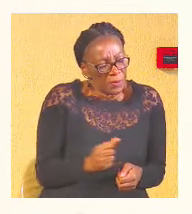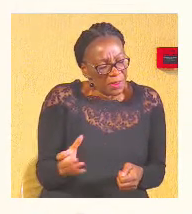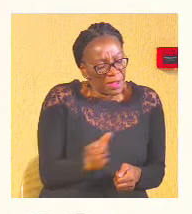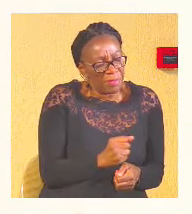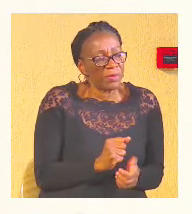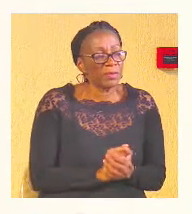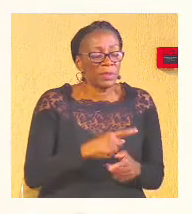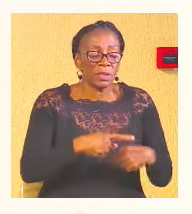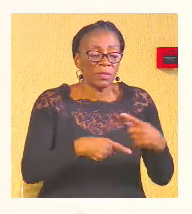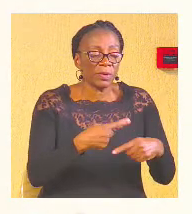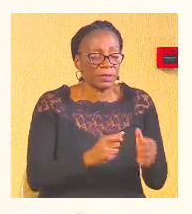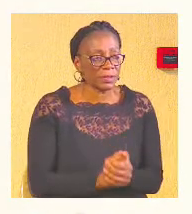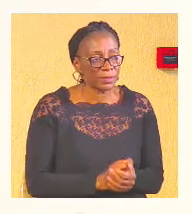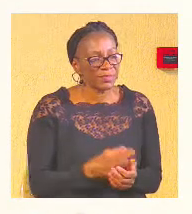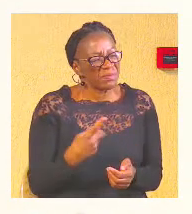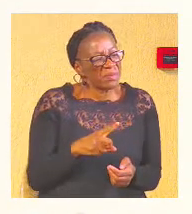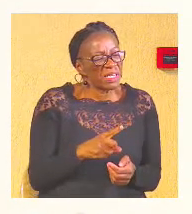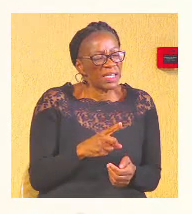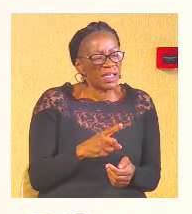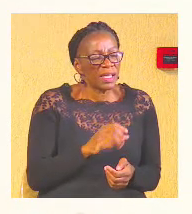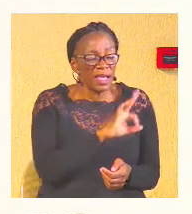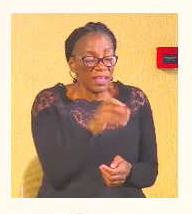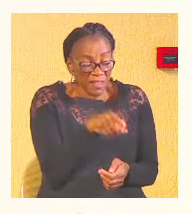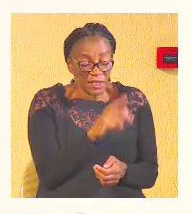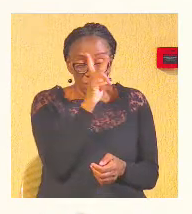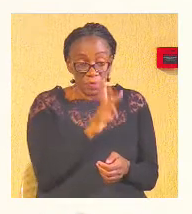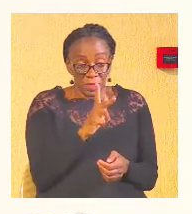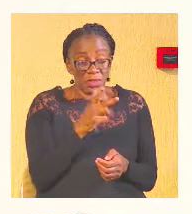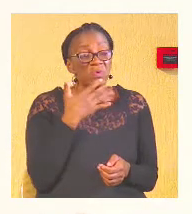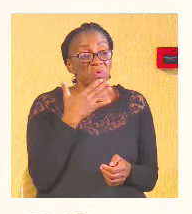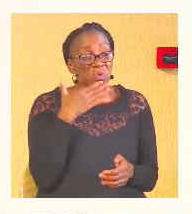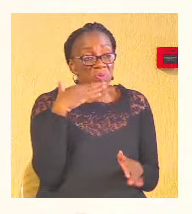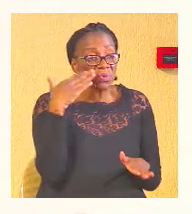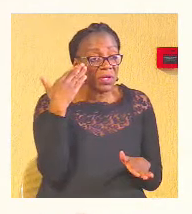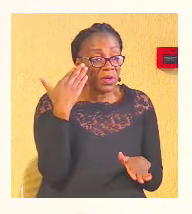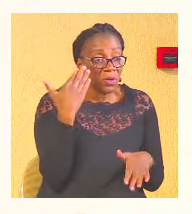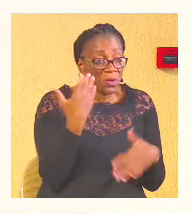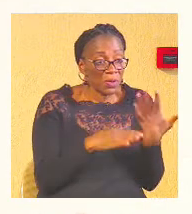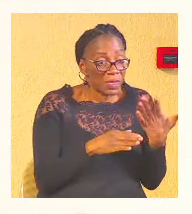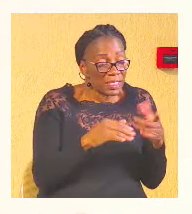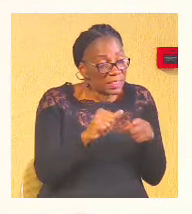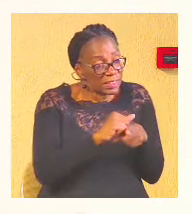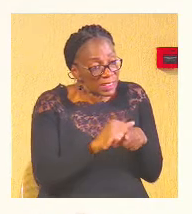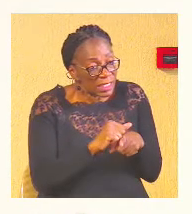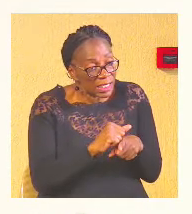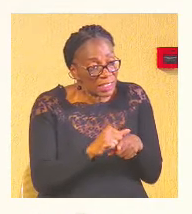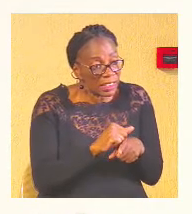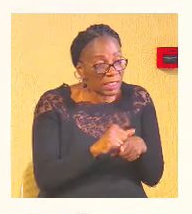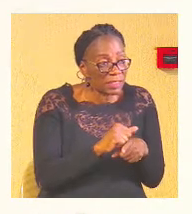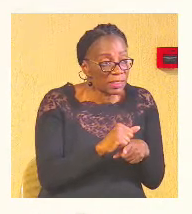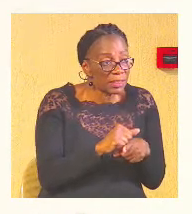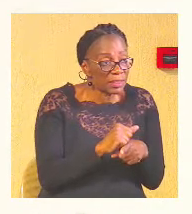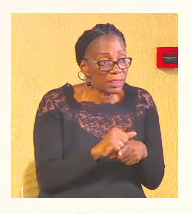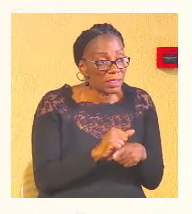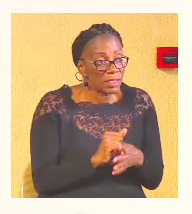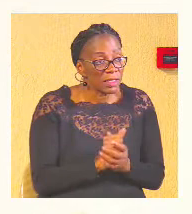is anybody out there who has got a qualification in the health sector of one